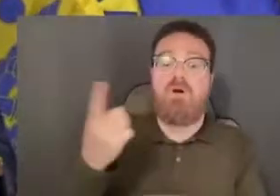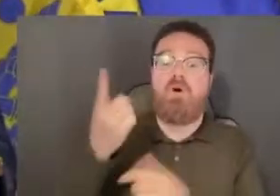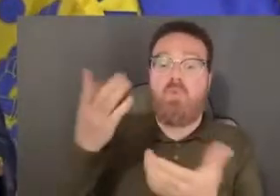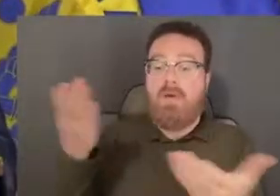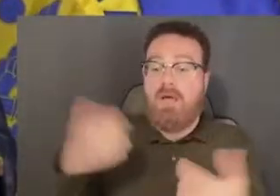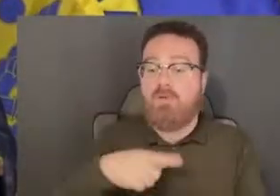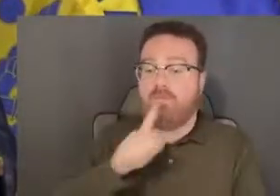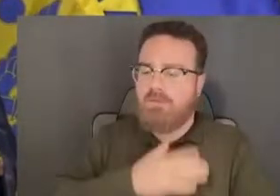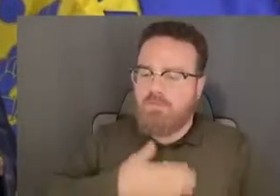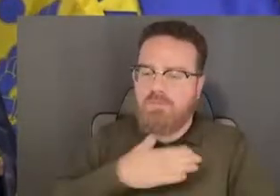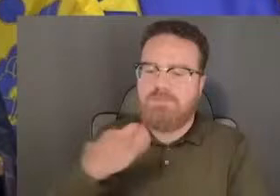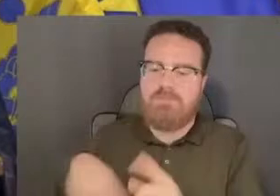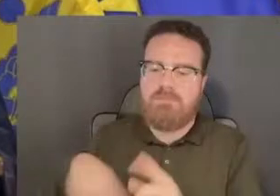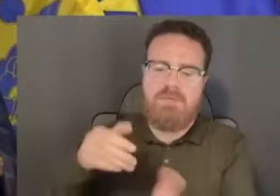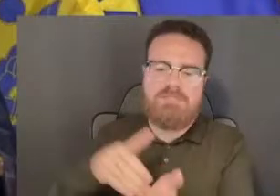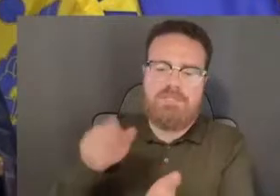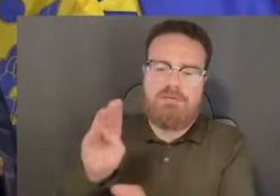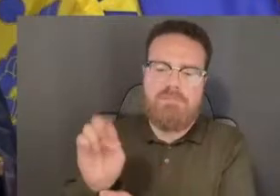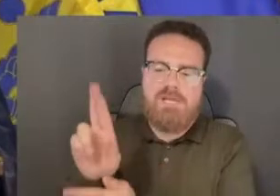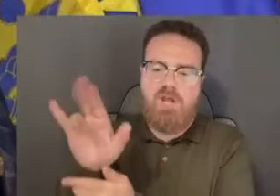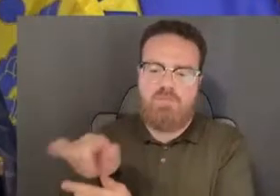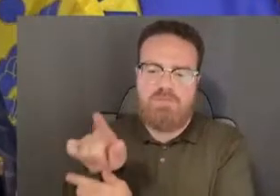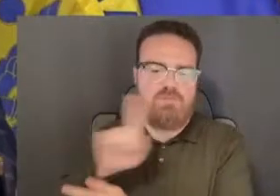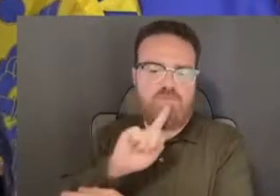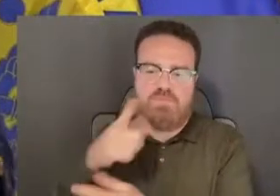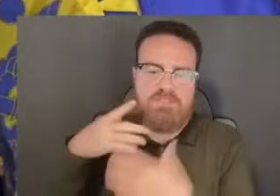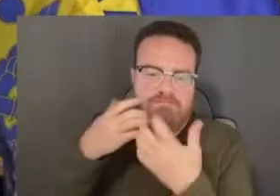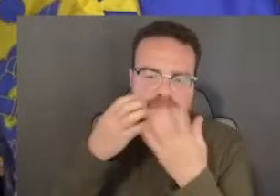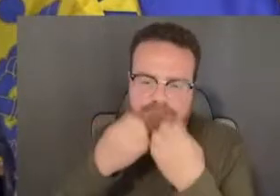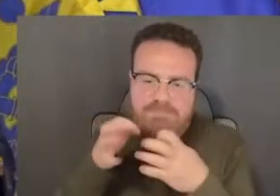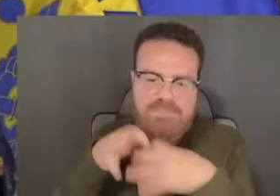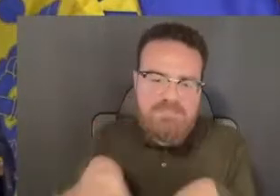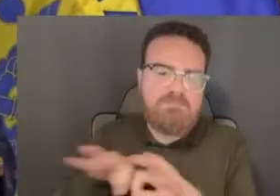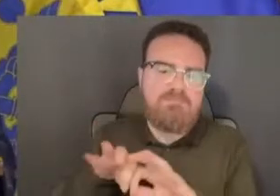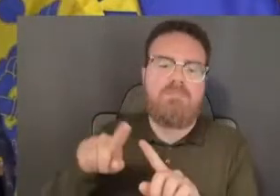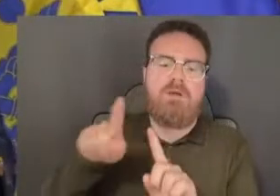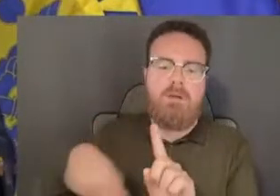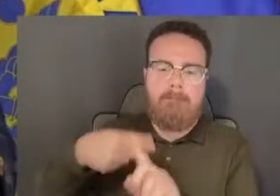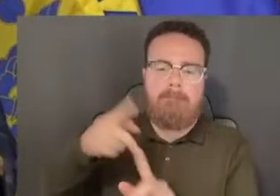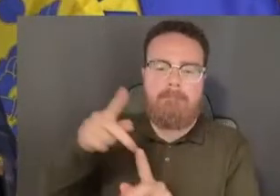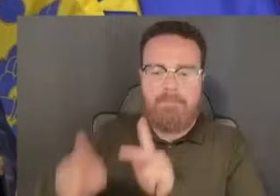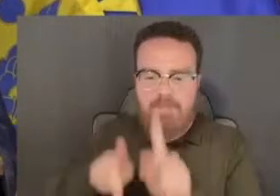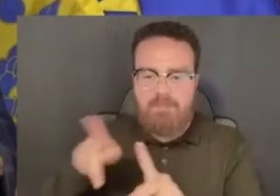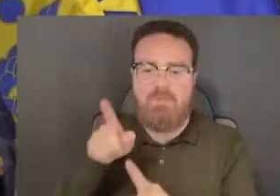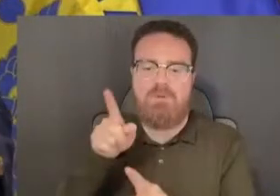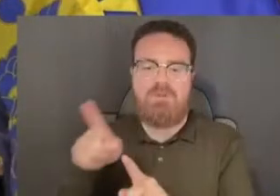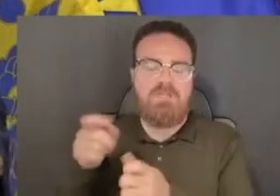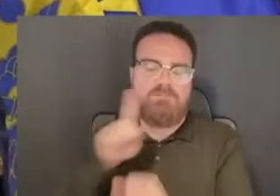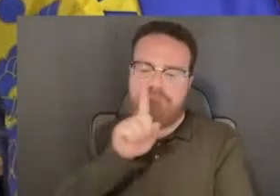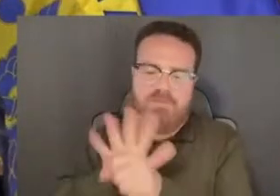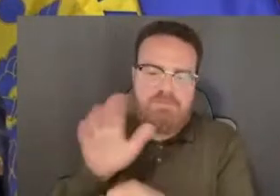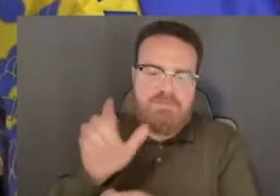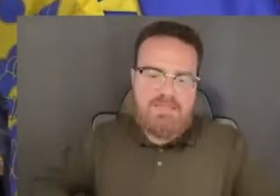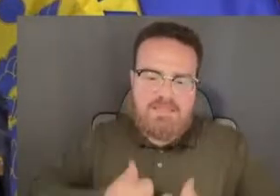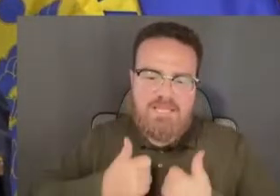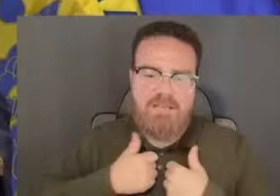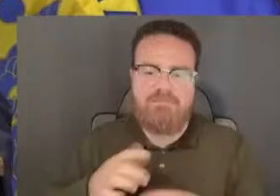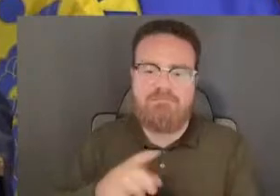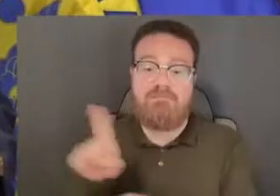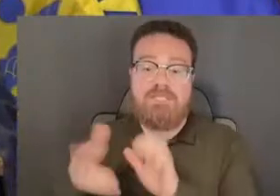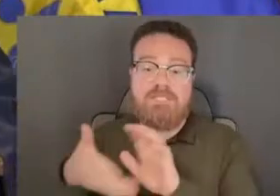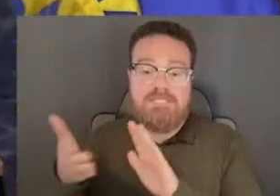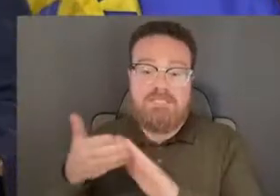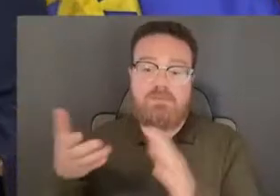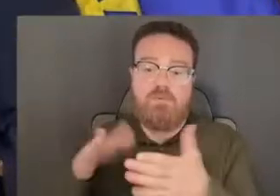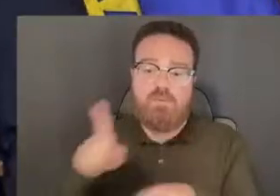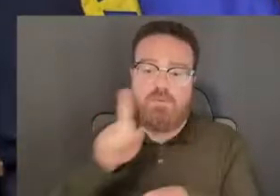our commissioner. He's all about helping people and driving outcomes, and today is another example of that. Please join me in welcoming FDA Commissioner Dr. Marty